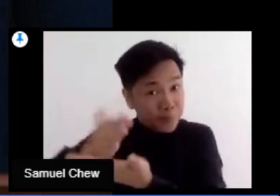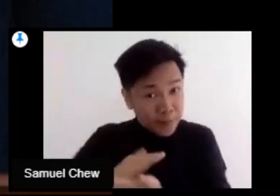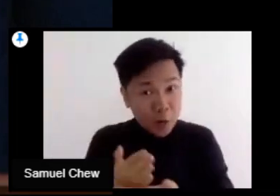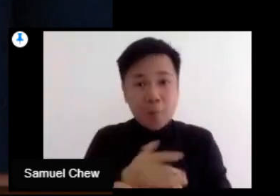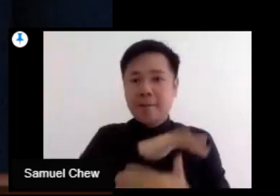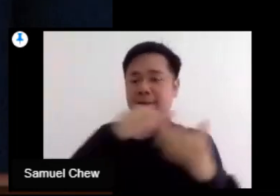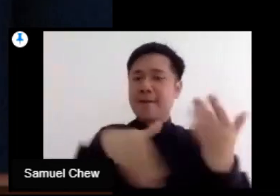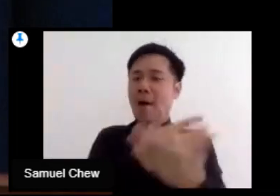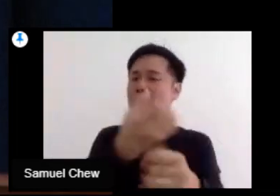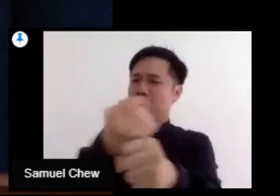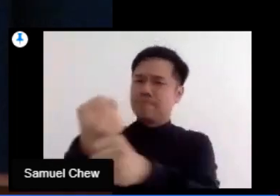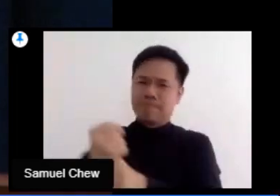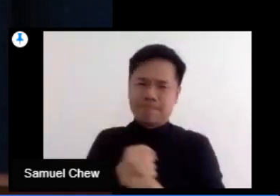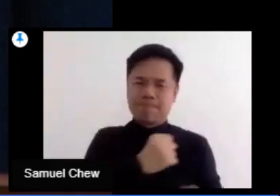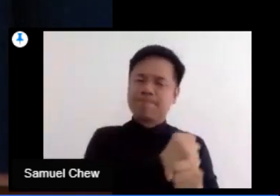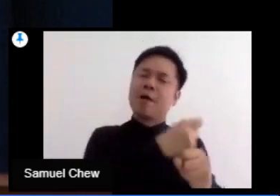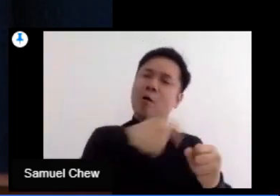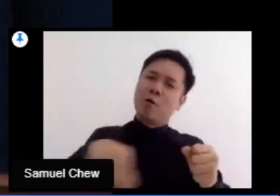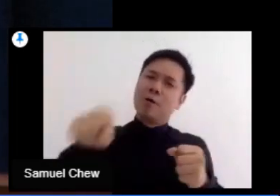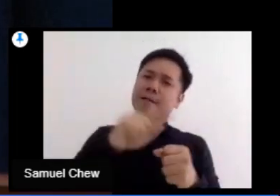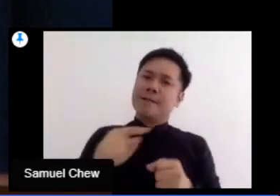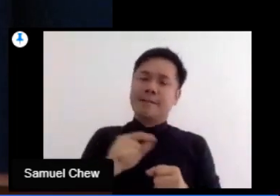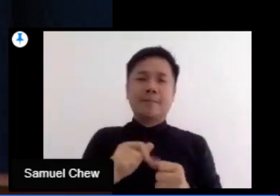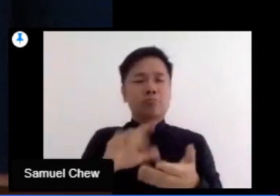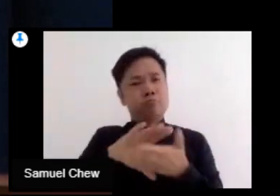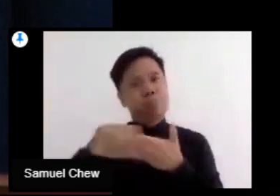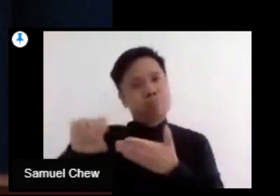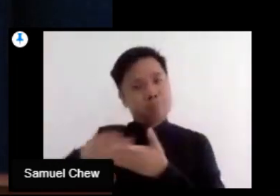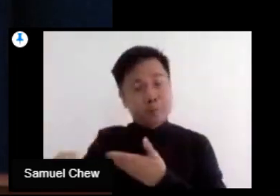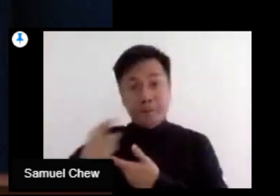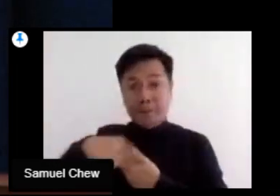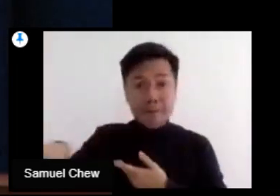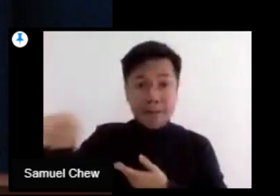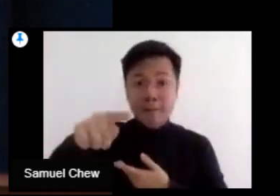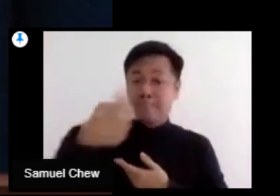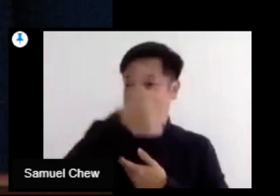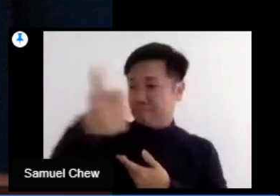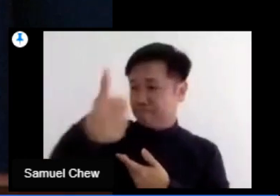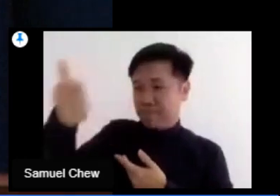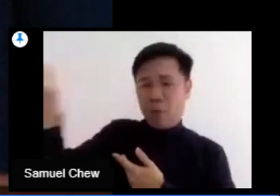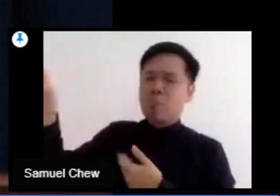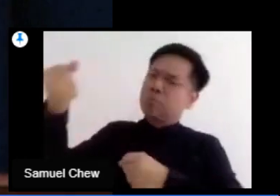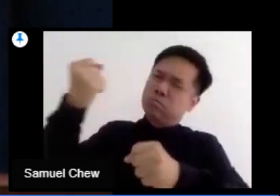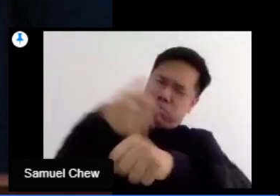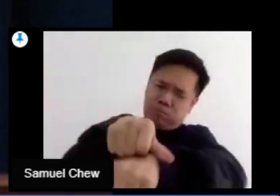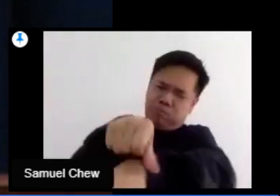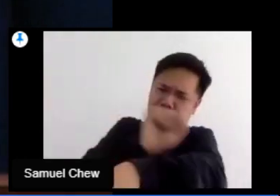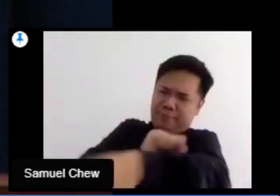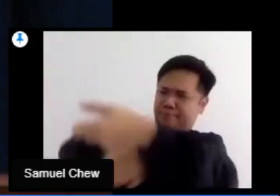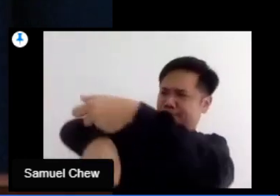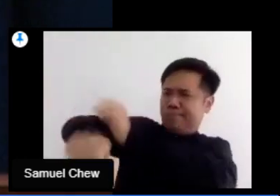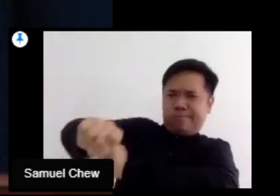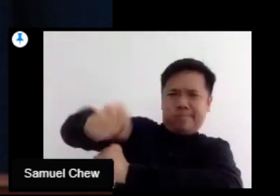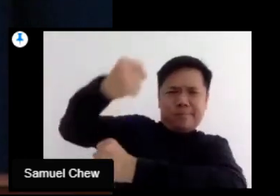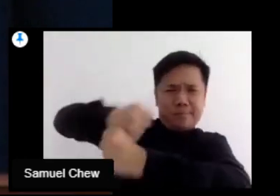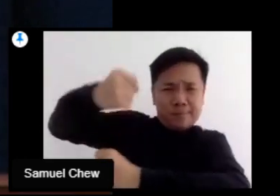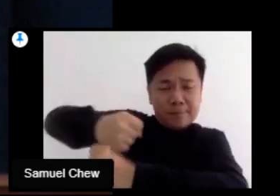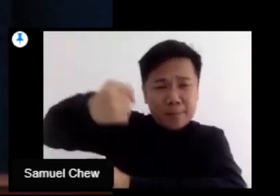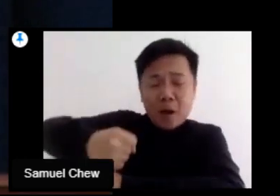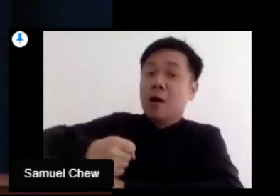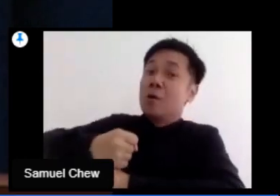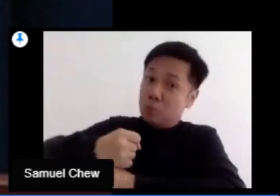in the Office of the Executive Secretary of the Commission, for the hard work and the excellent organization of this hybrid